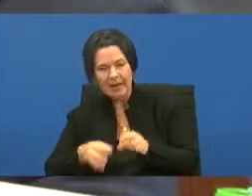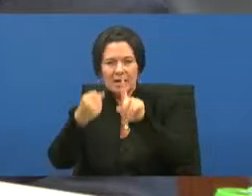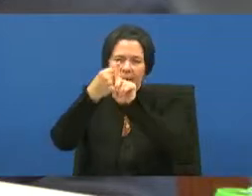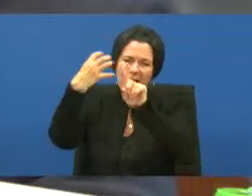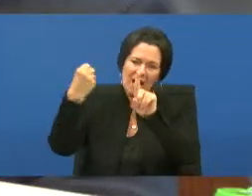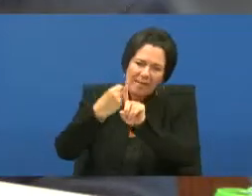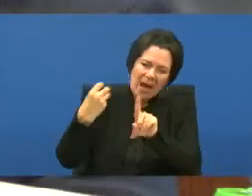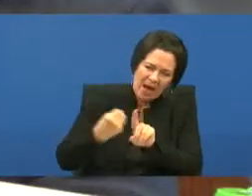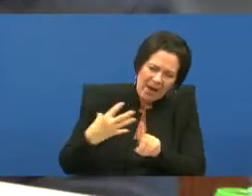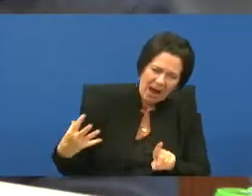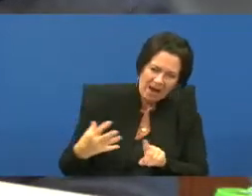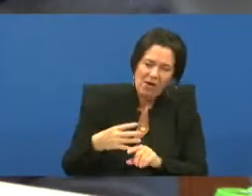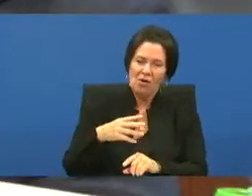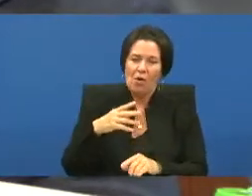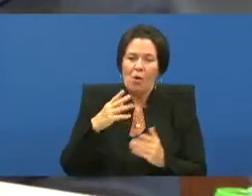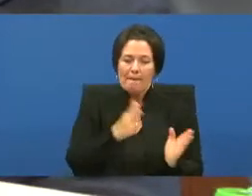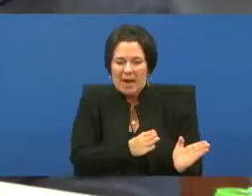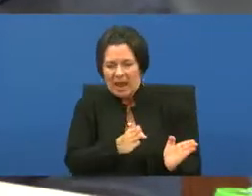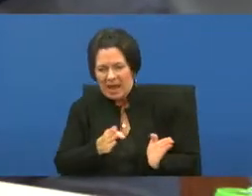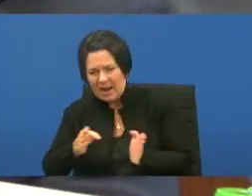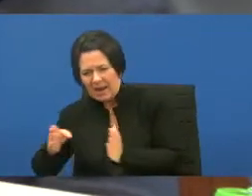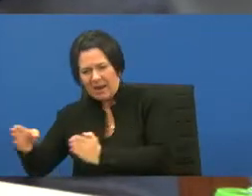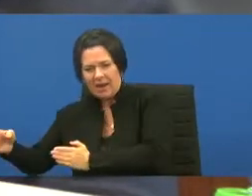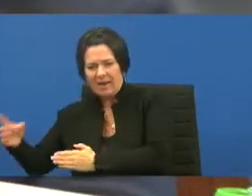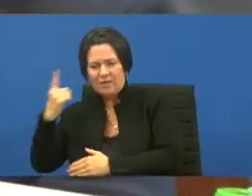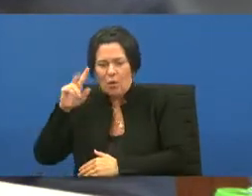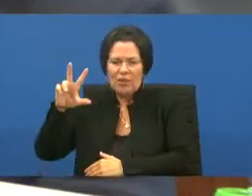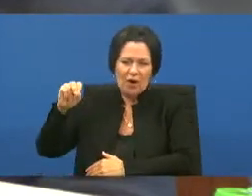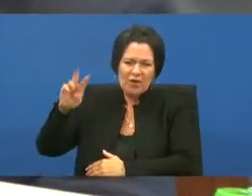from now, this remains a robust